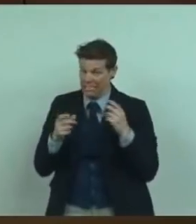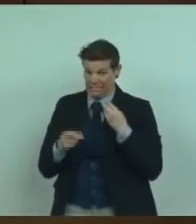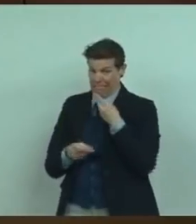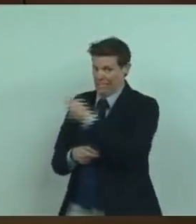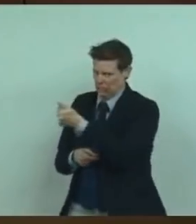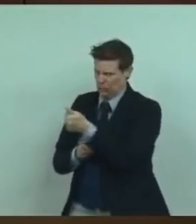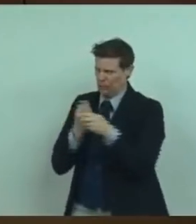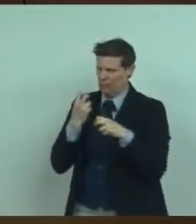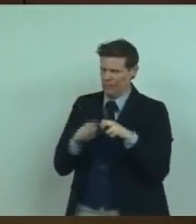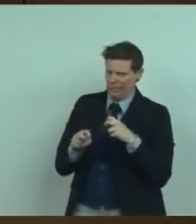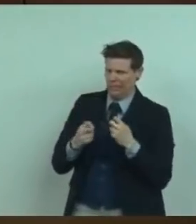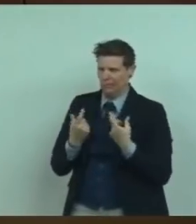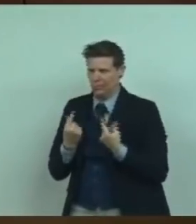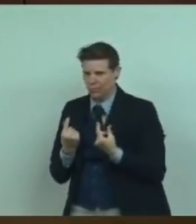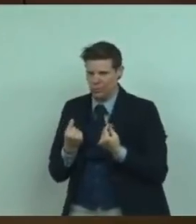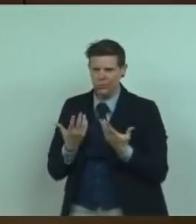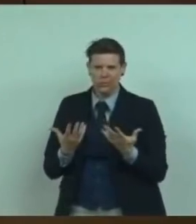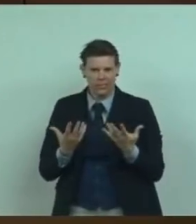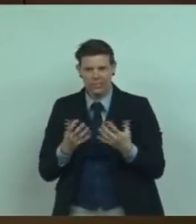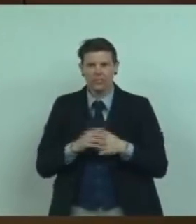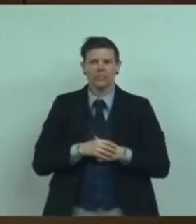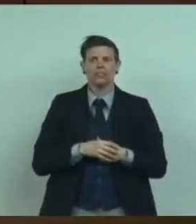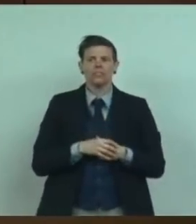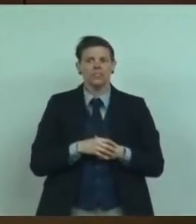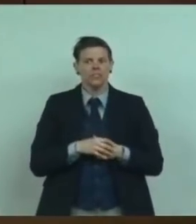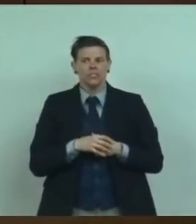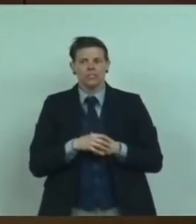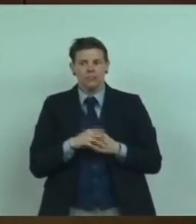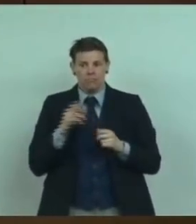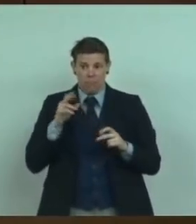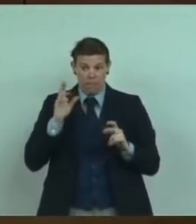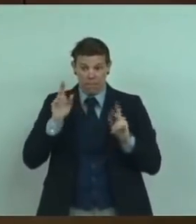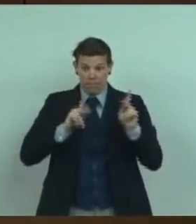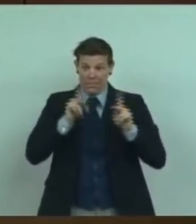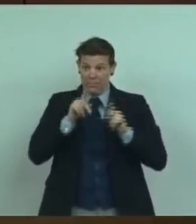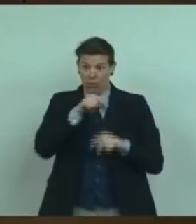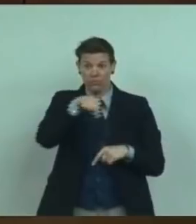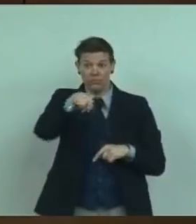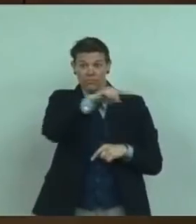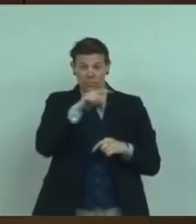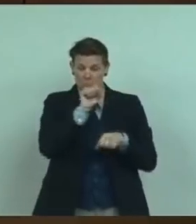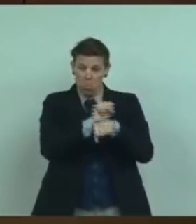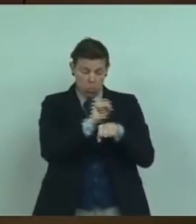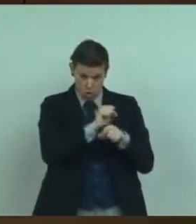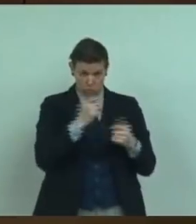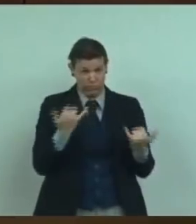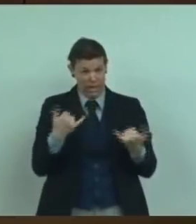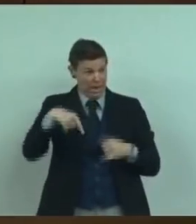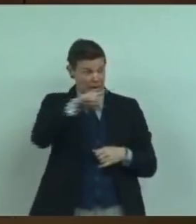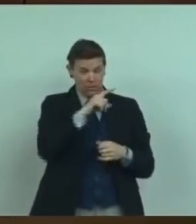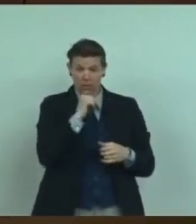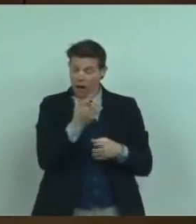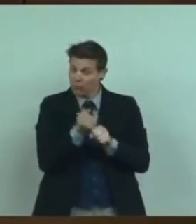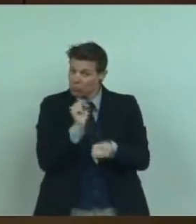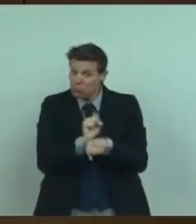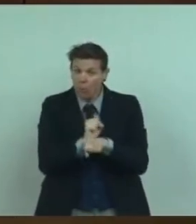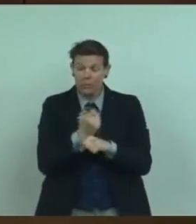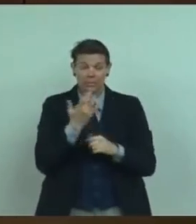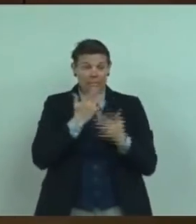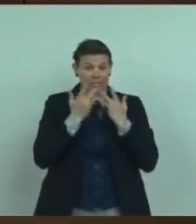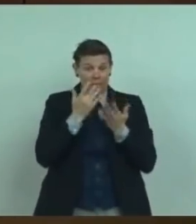have limited their ability to work and in telecommuting, and many people, in fact, have lost their